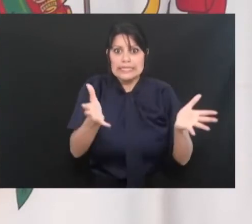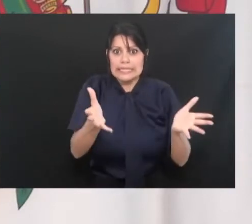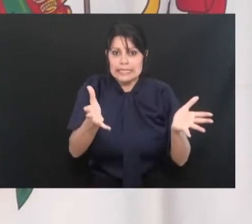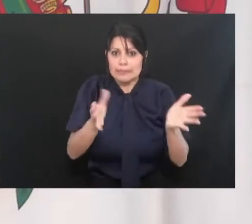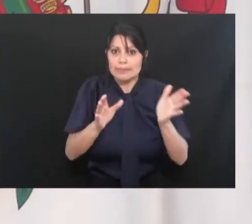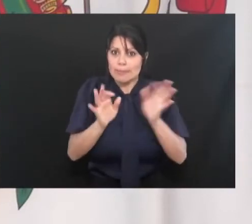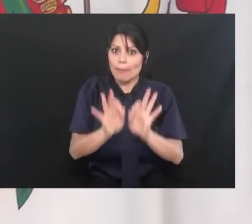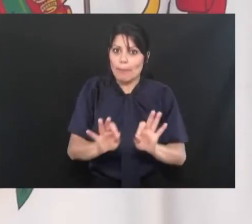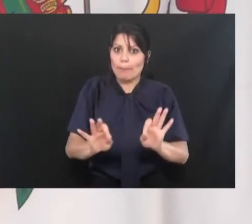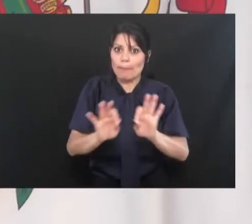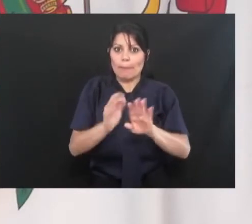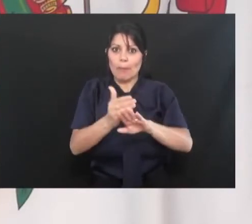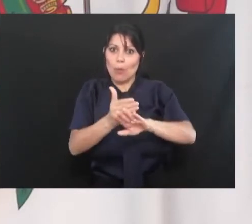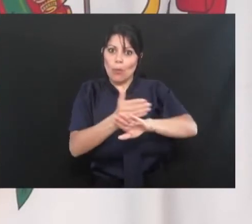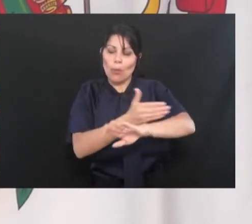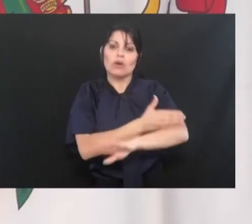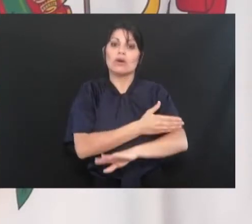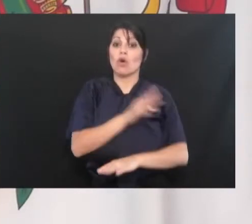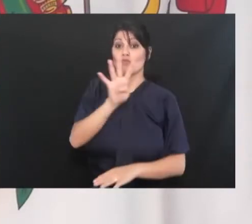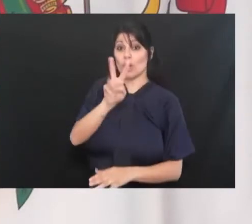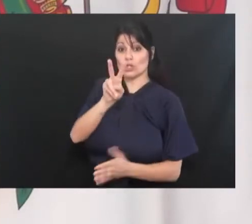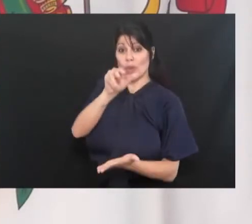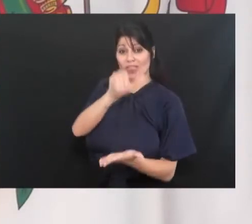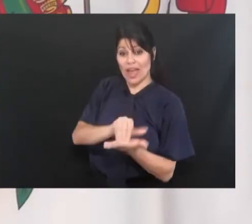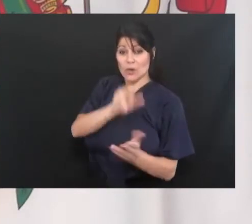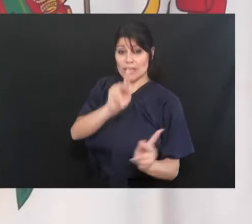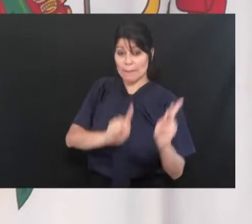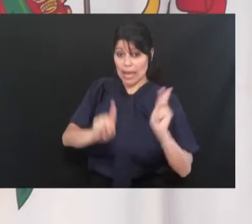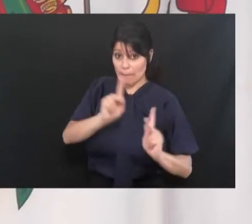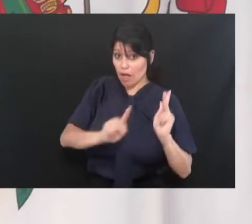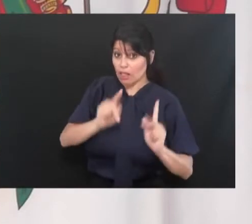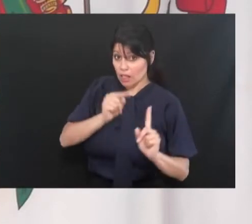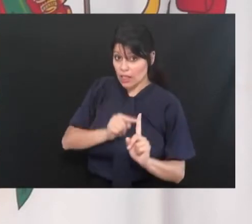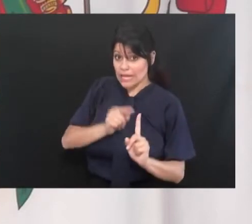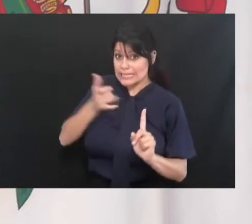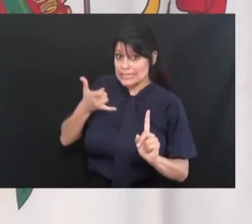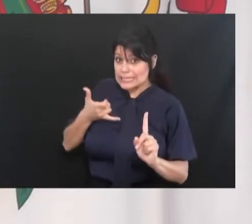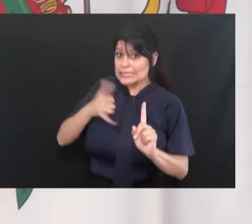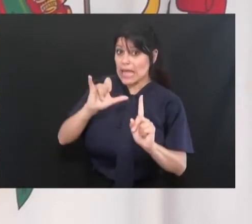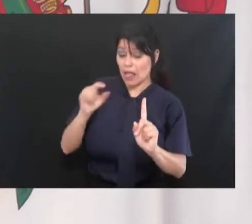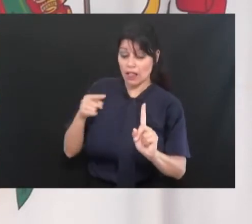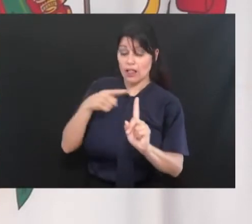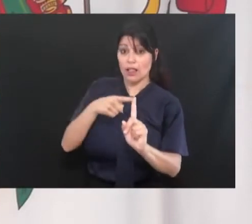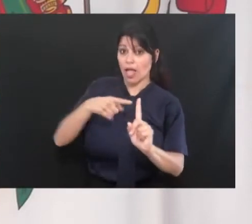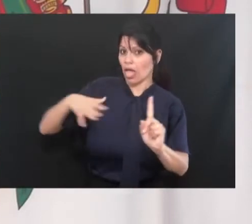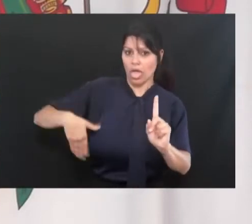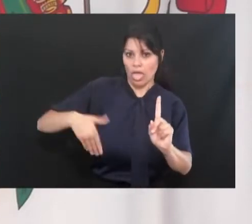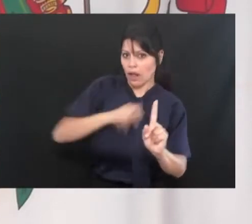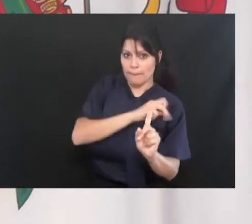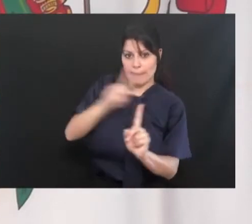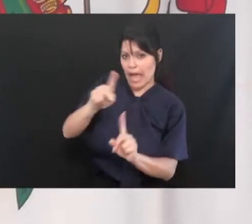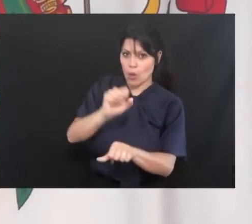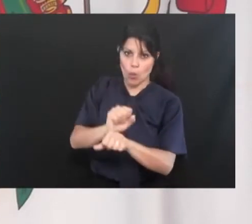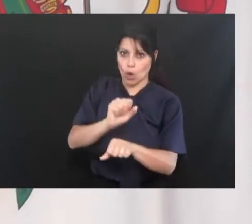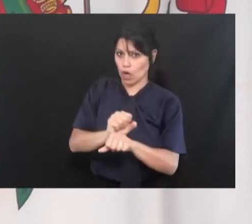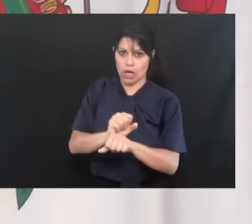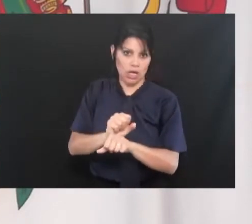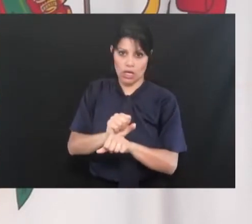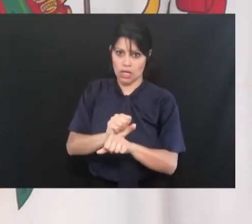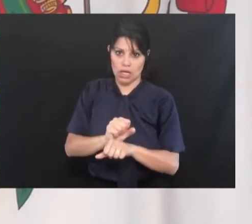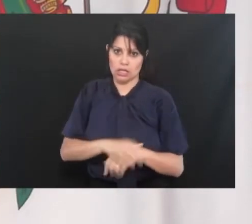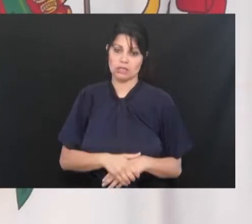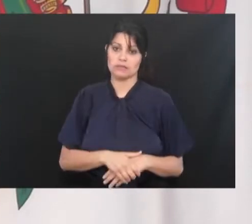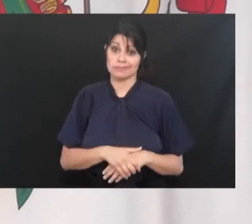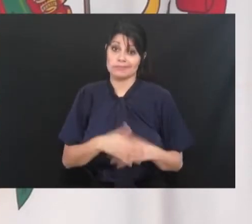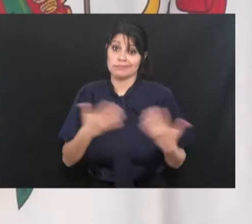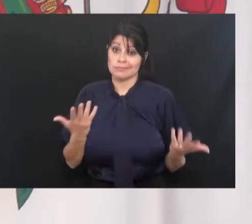got 42,000 people in West Virginia that are not back to work or